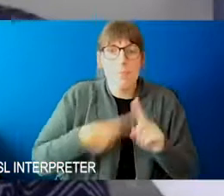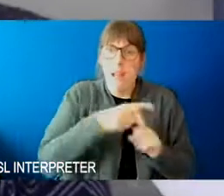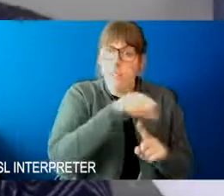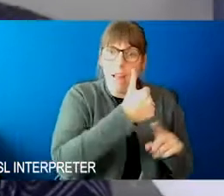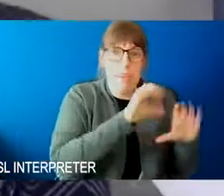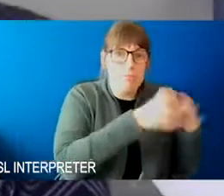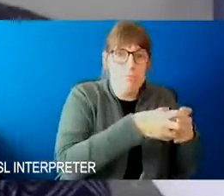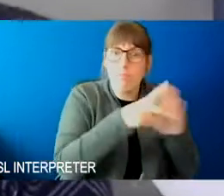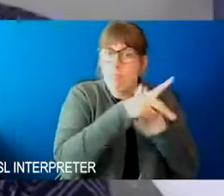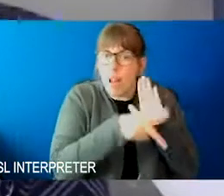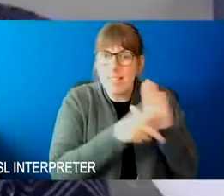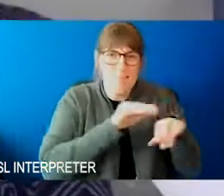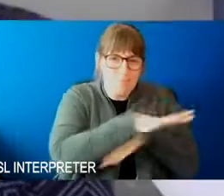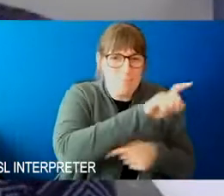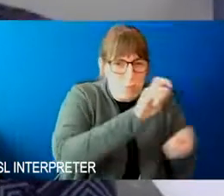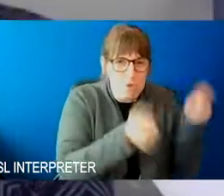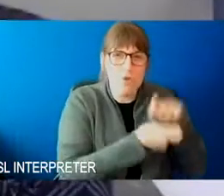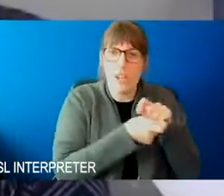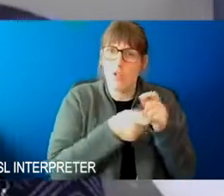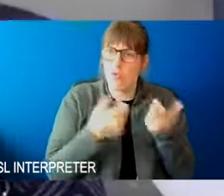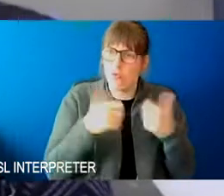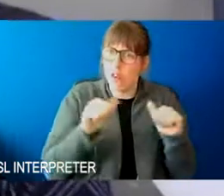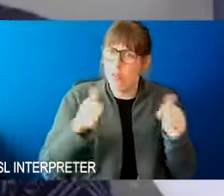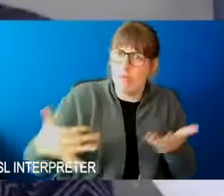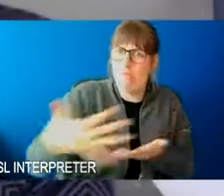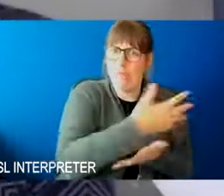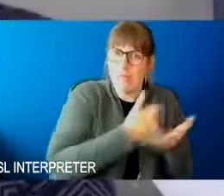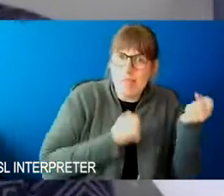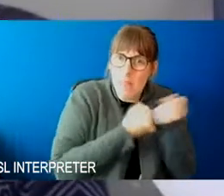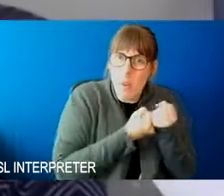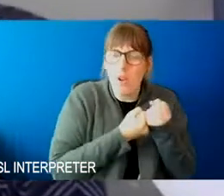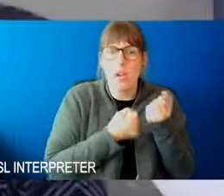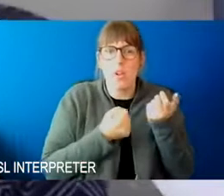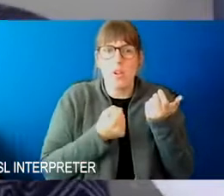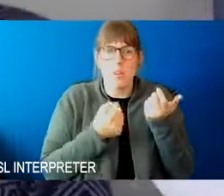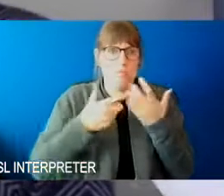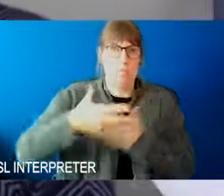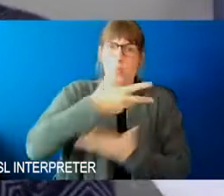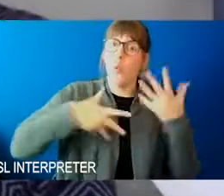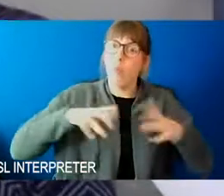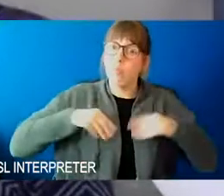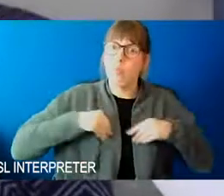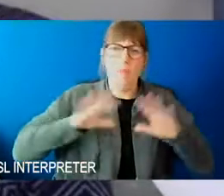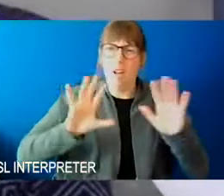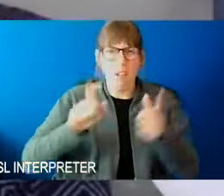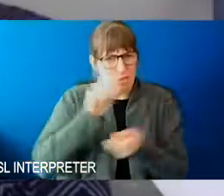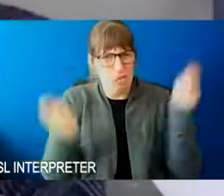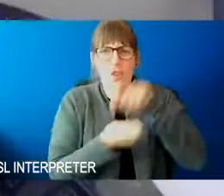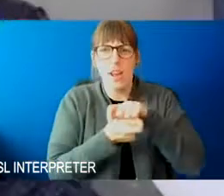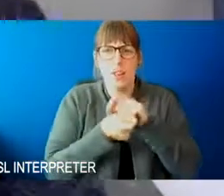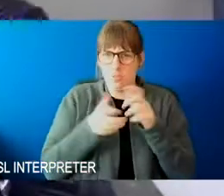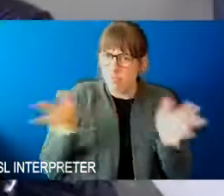benefit and other areas, other policies to generate popular support, shift the boundaries of what is